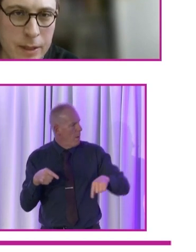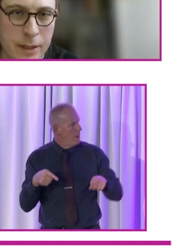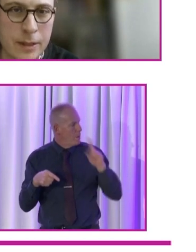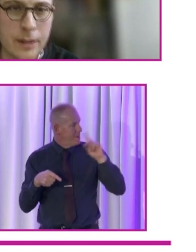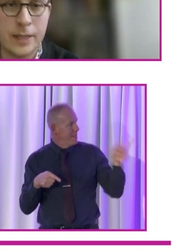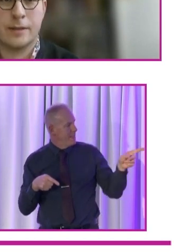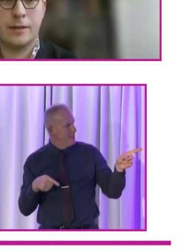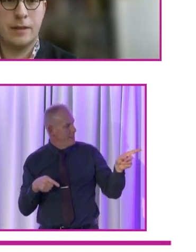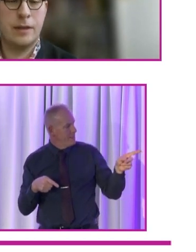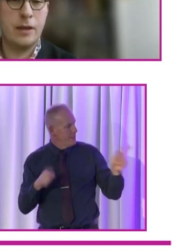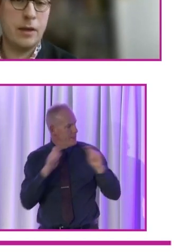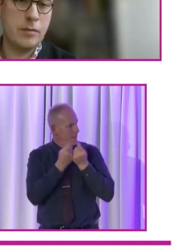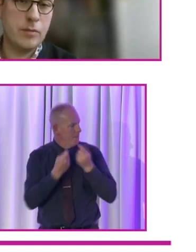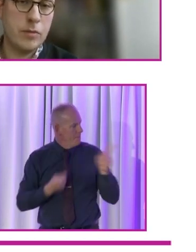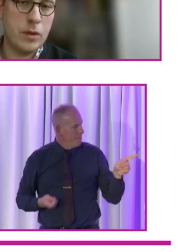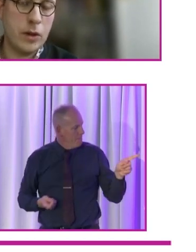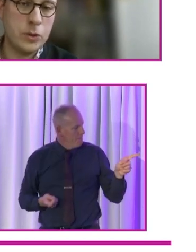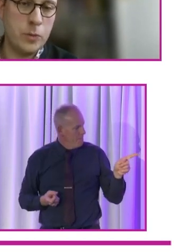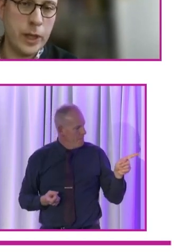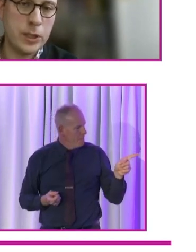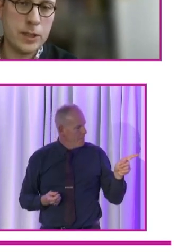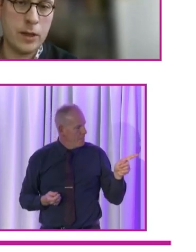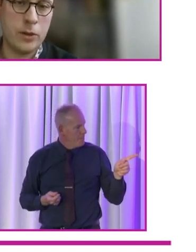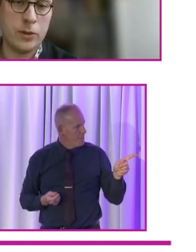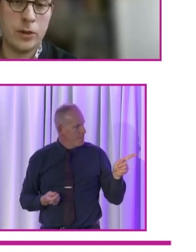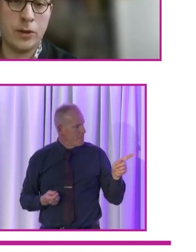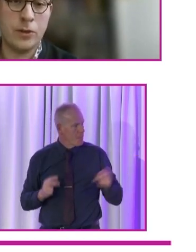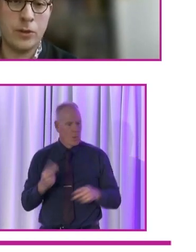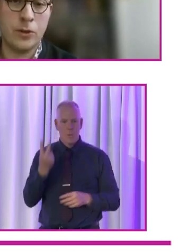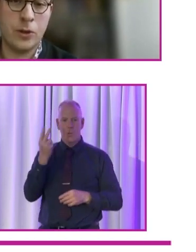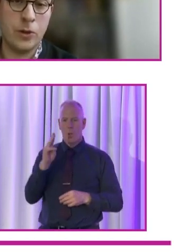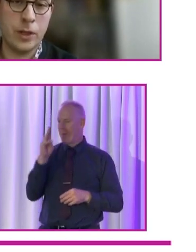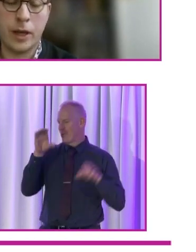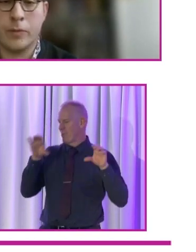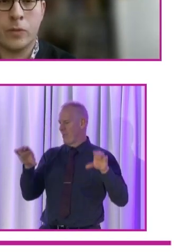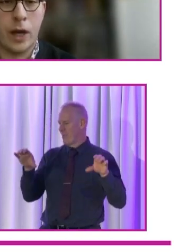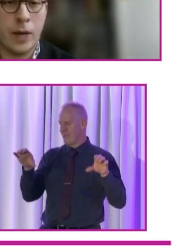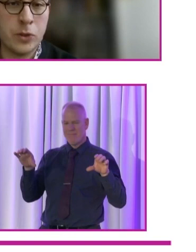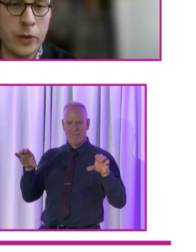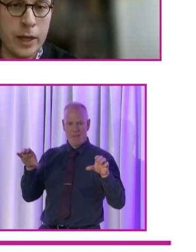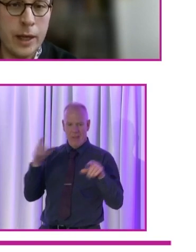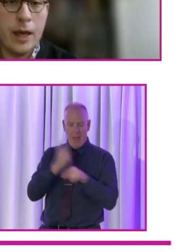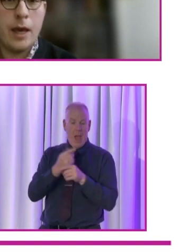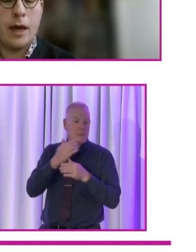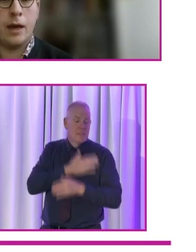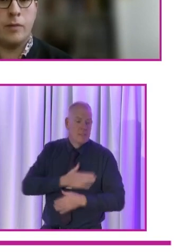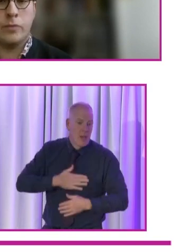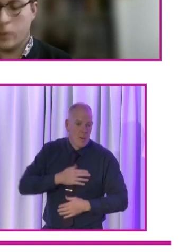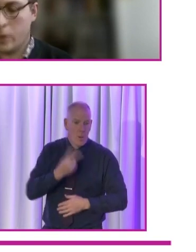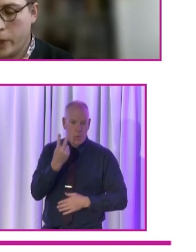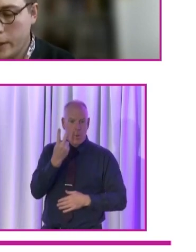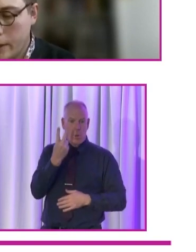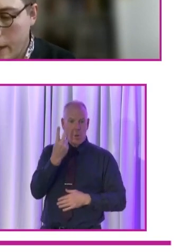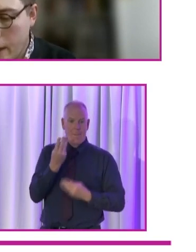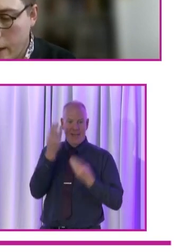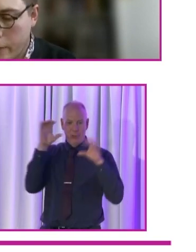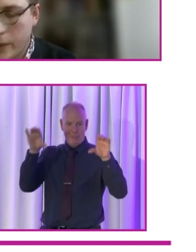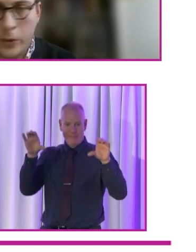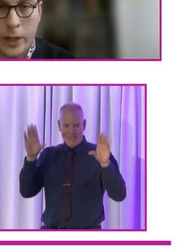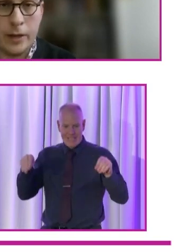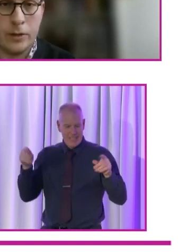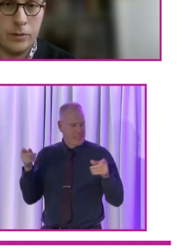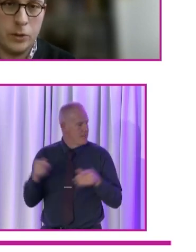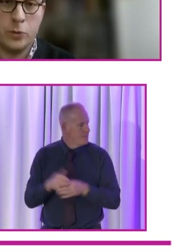can see, yes, our two pictures are not loading. I'm sorry. Well, they